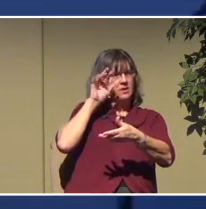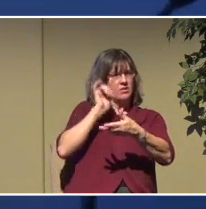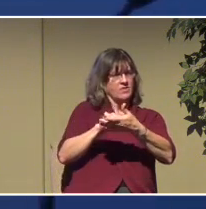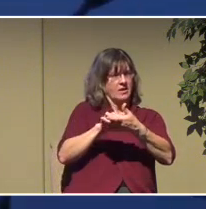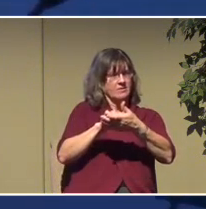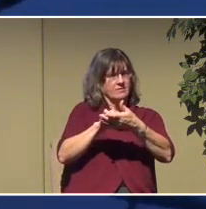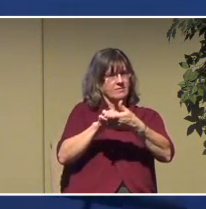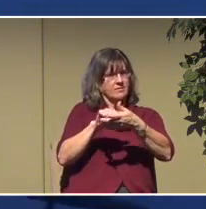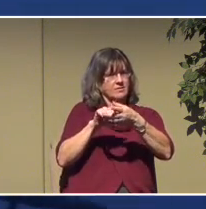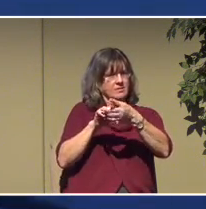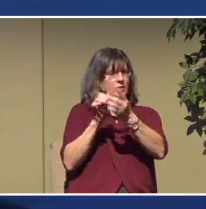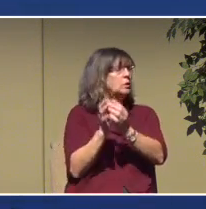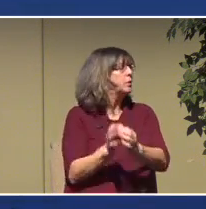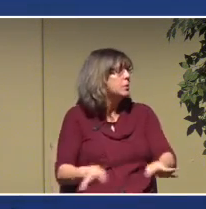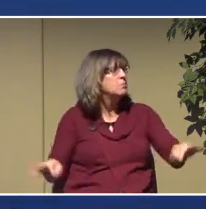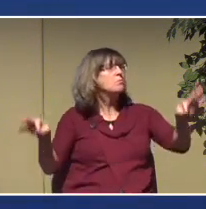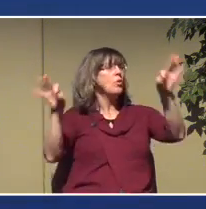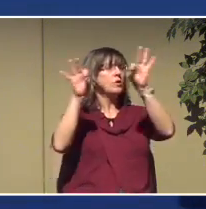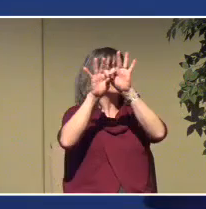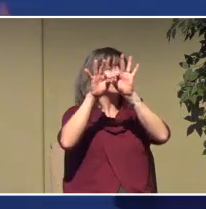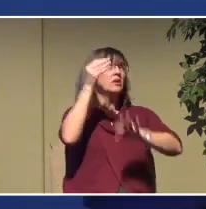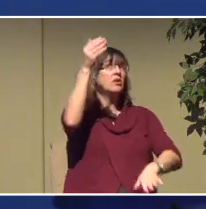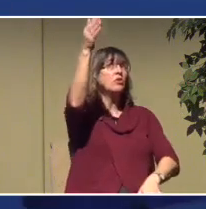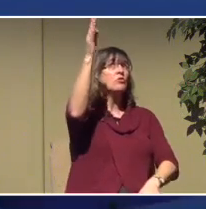You see, God will not do